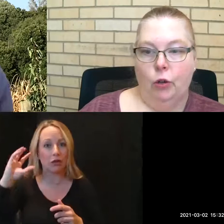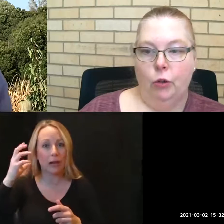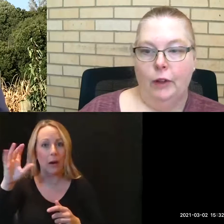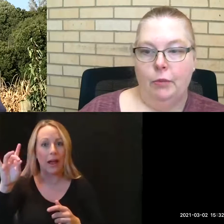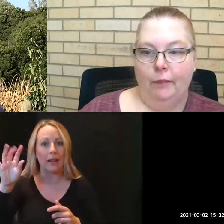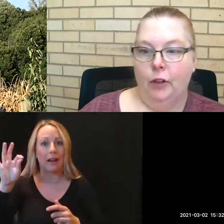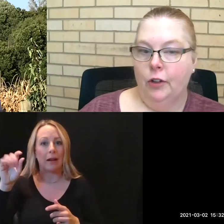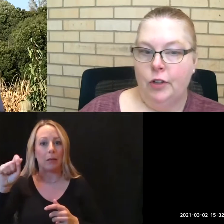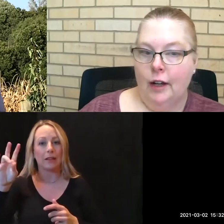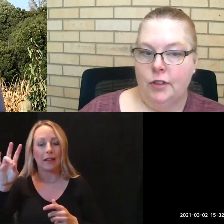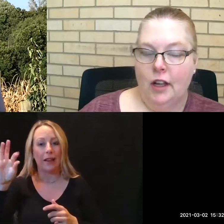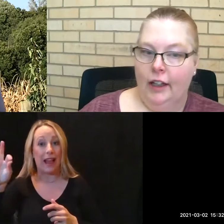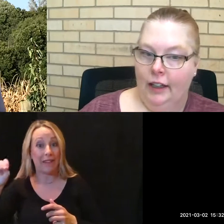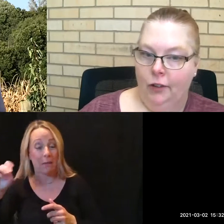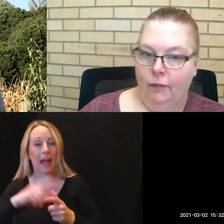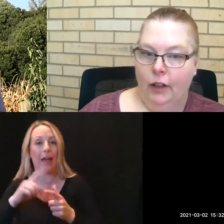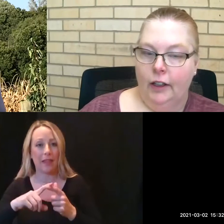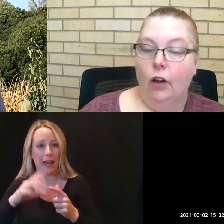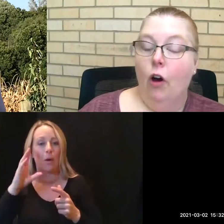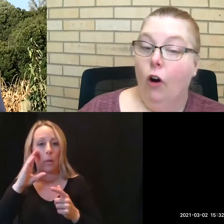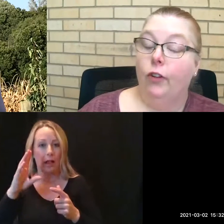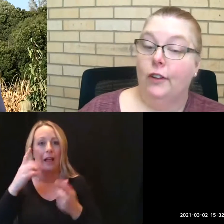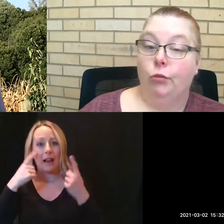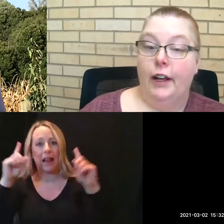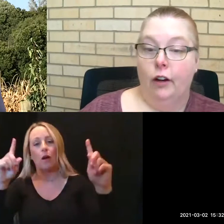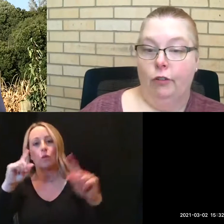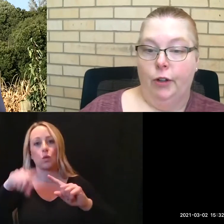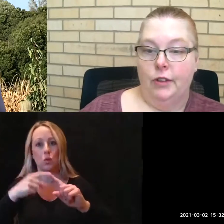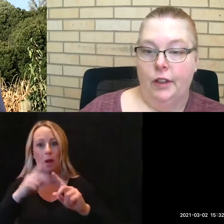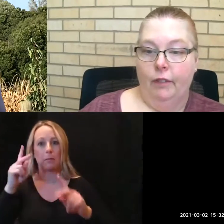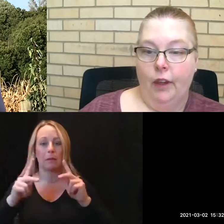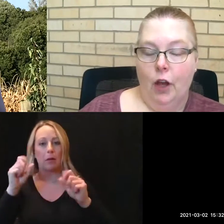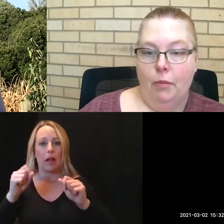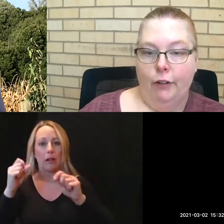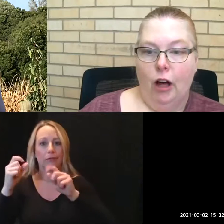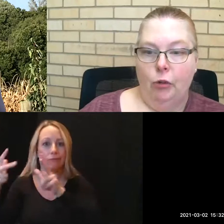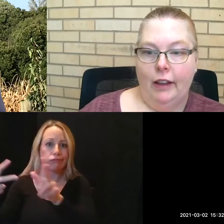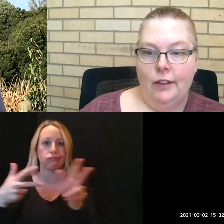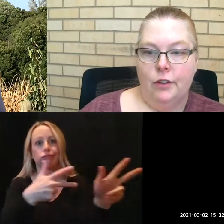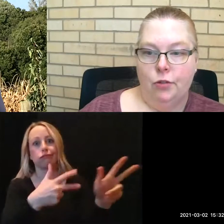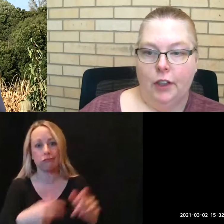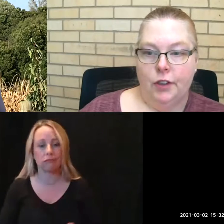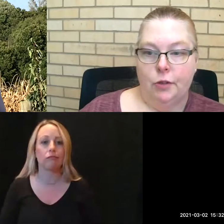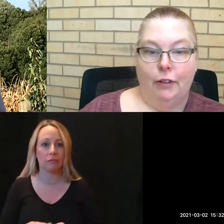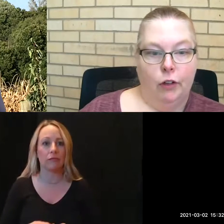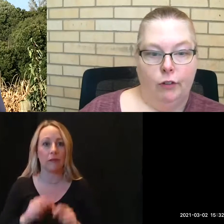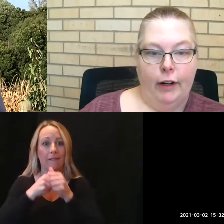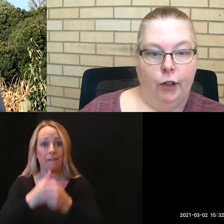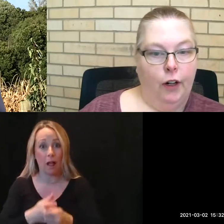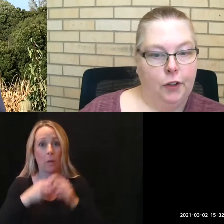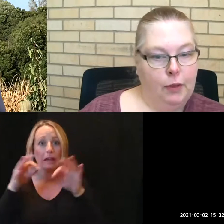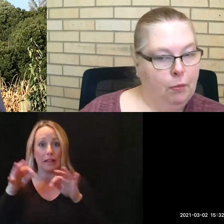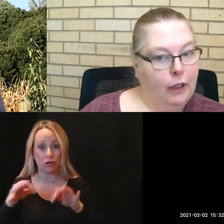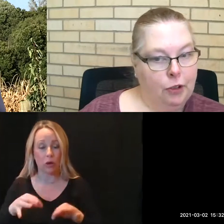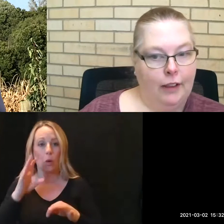will be told when people in your time slot can enter the building over this radio frequency. By following these instructions, we will